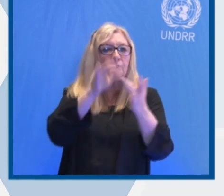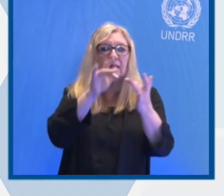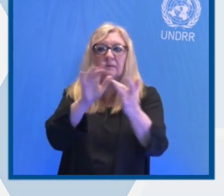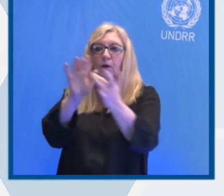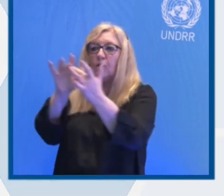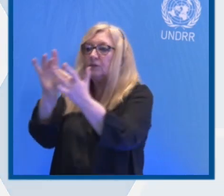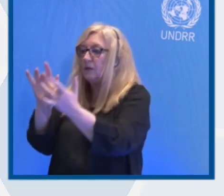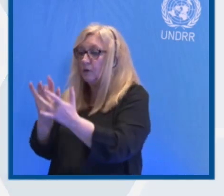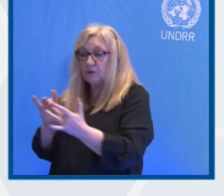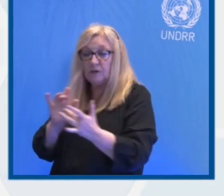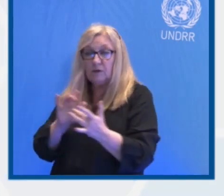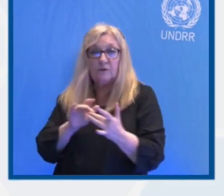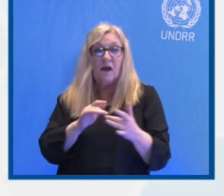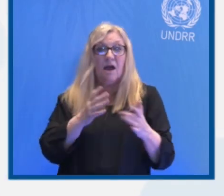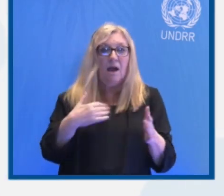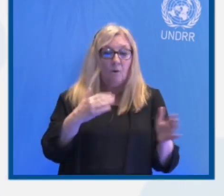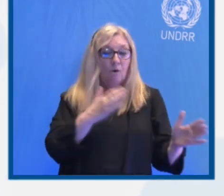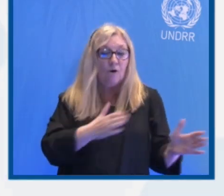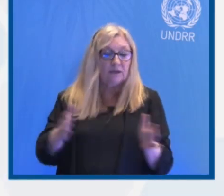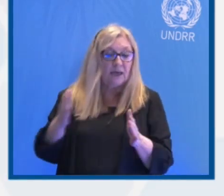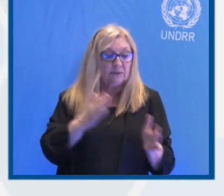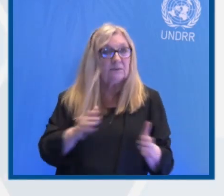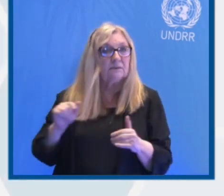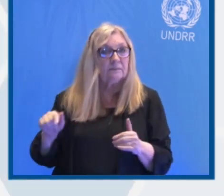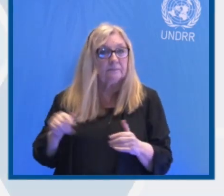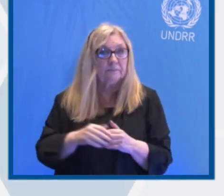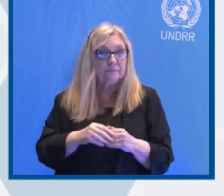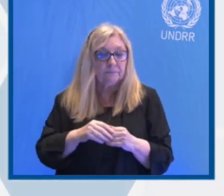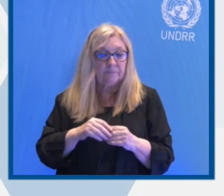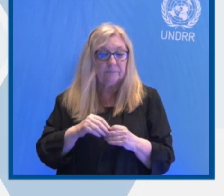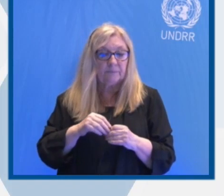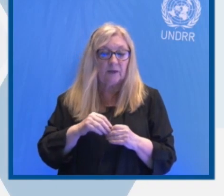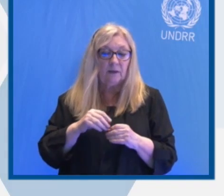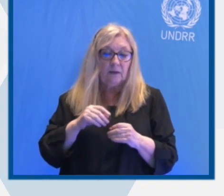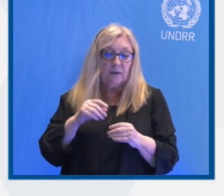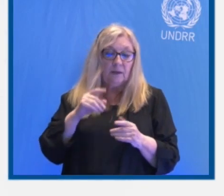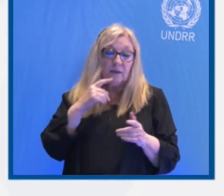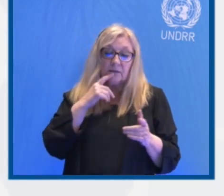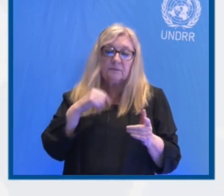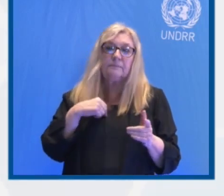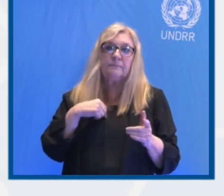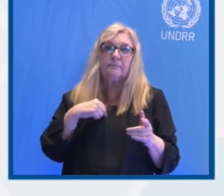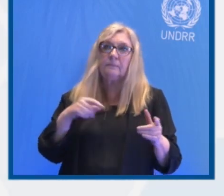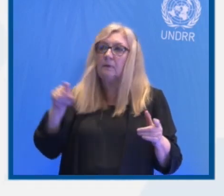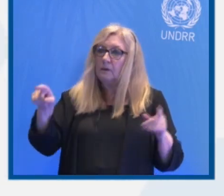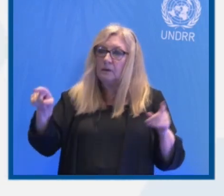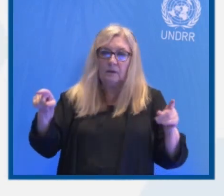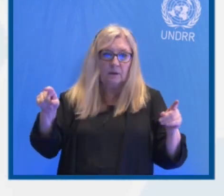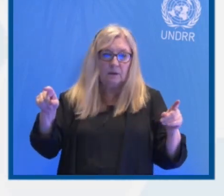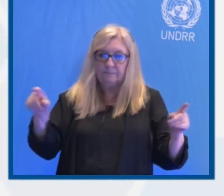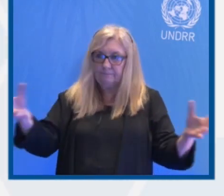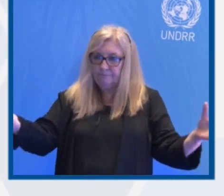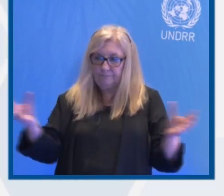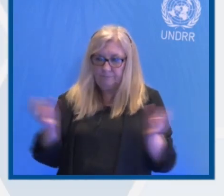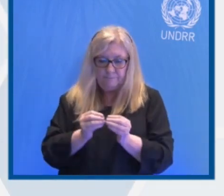to organize together exercises. And also, what is the most important